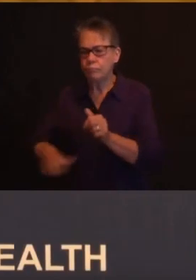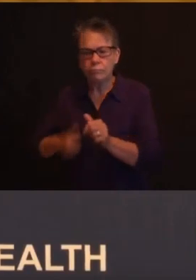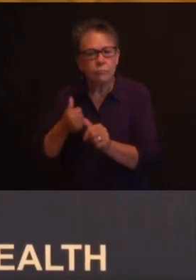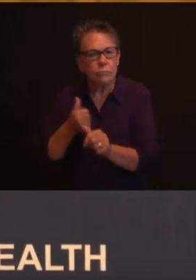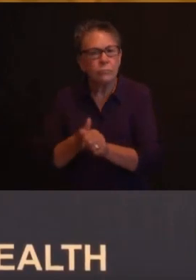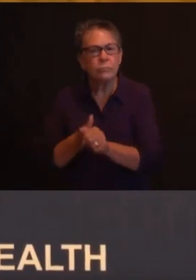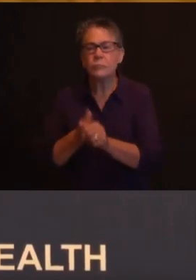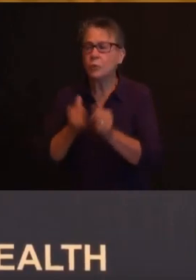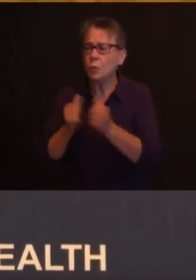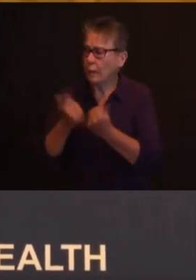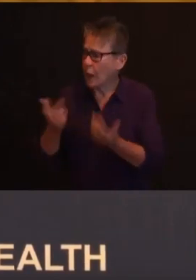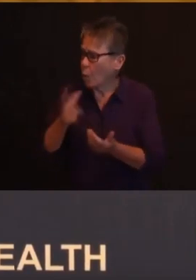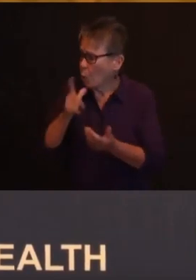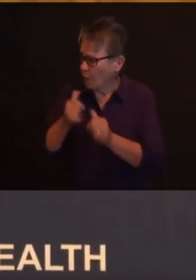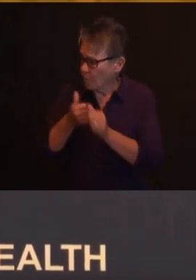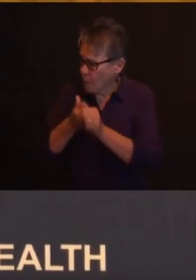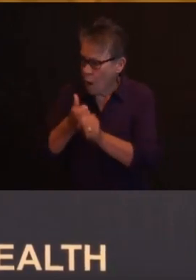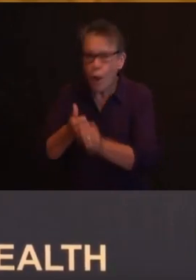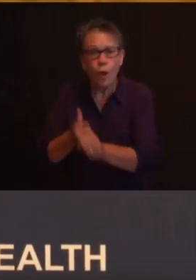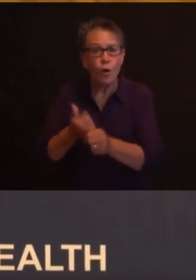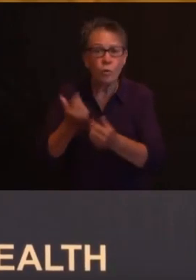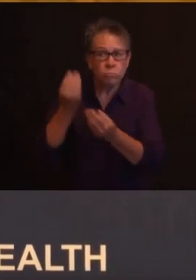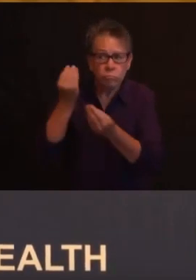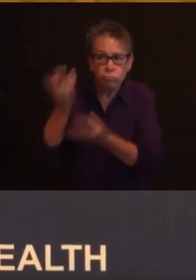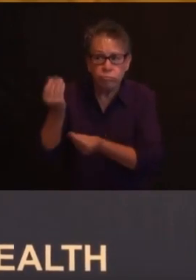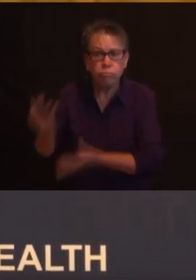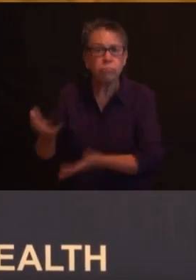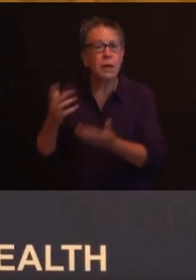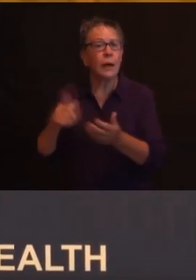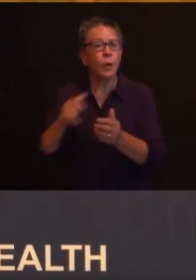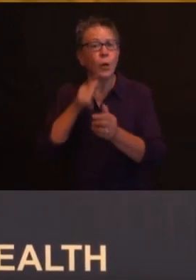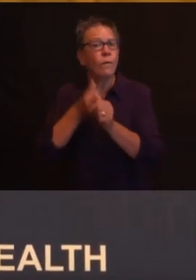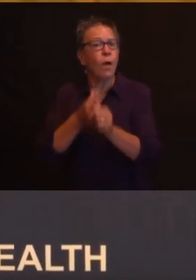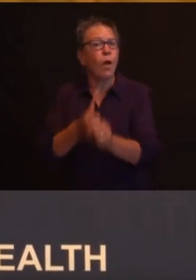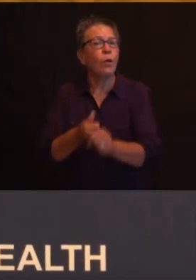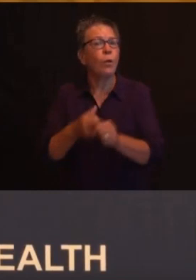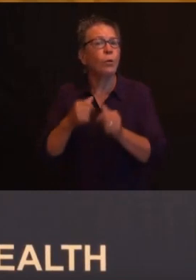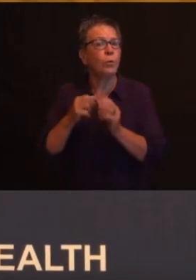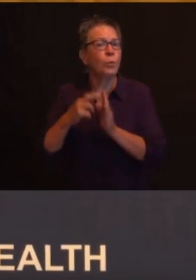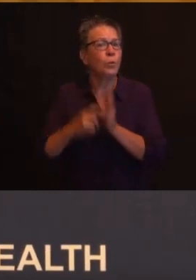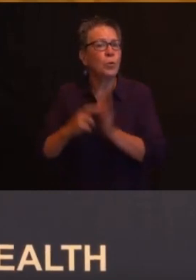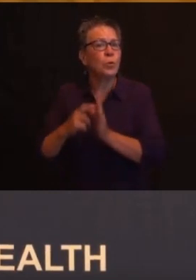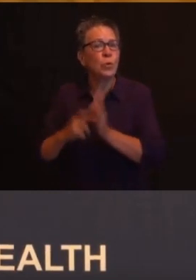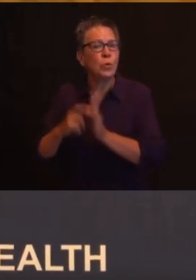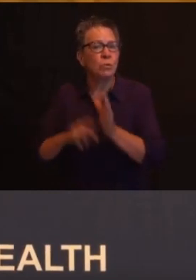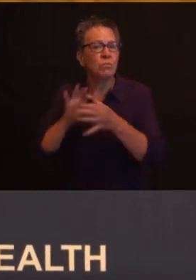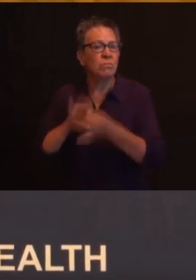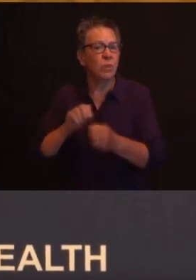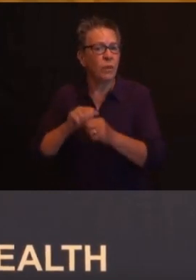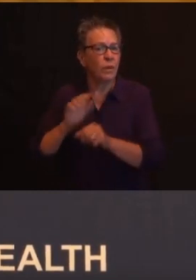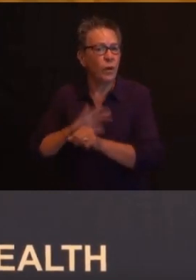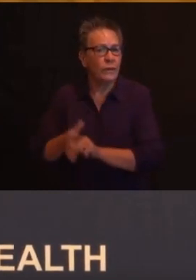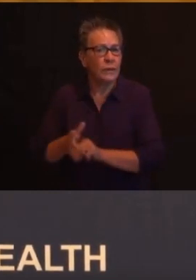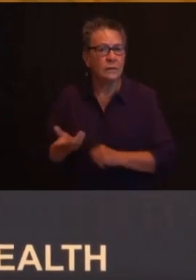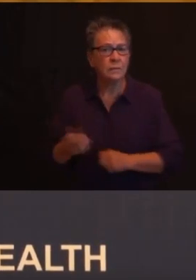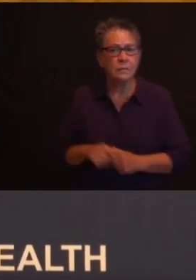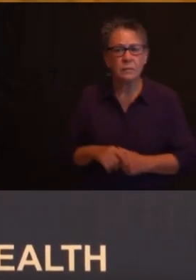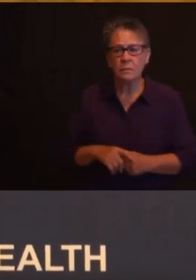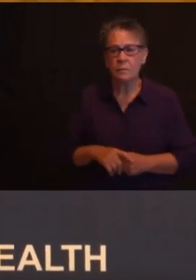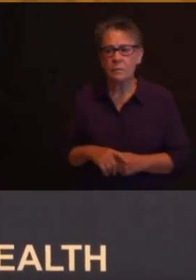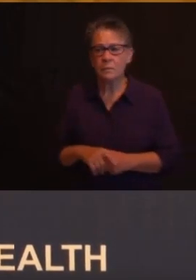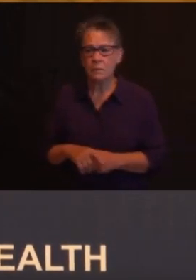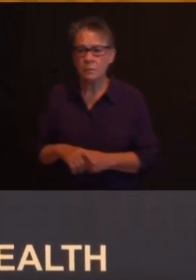COVID-19, which would love to get your readout as you give us every day, but also a sense of the 4th of